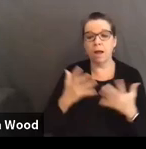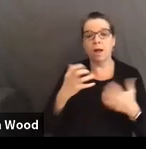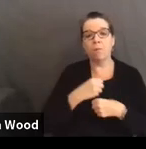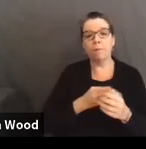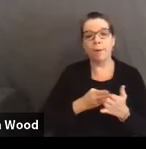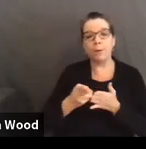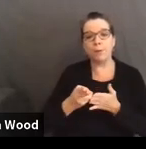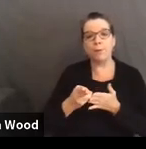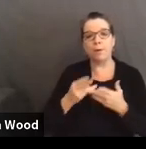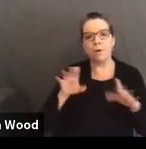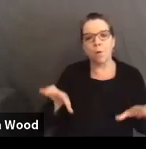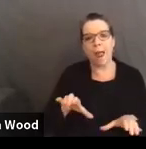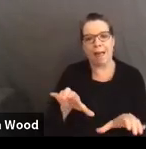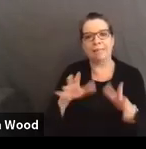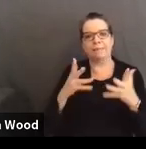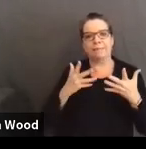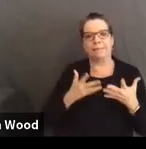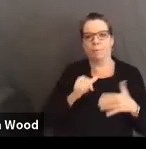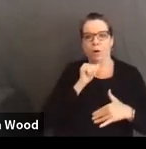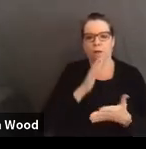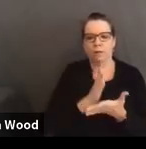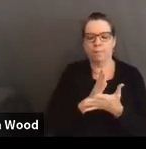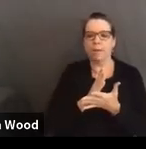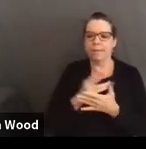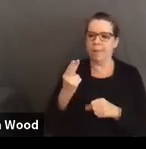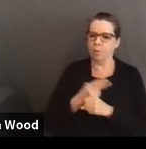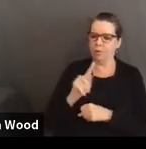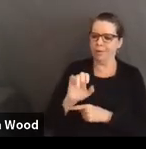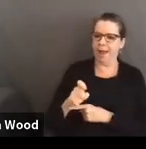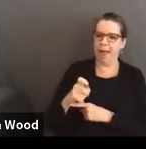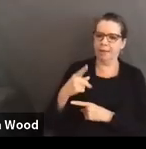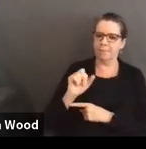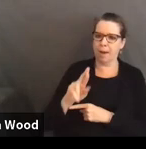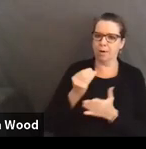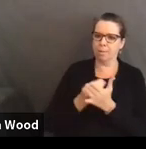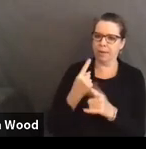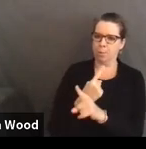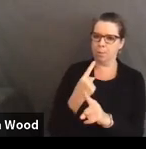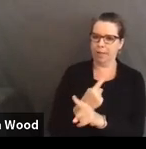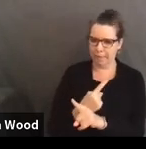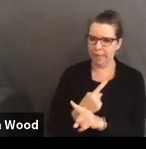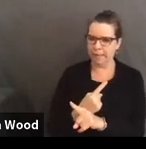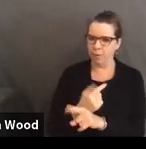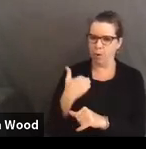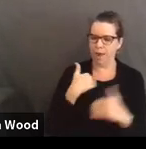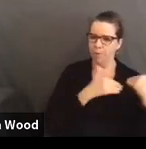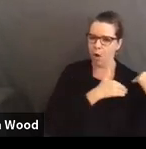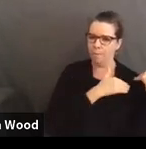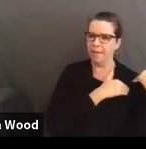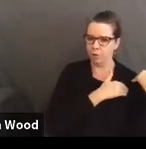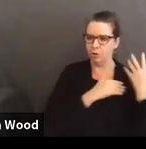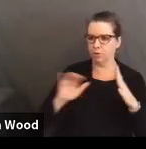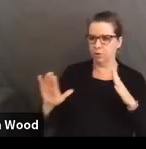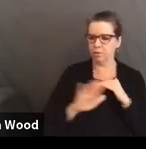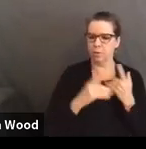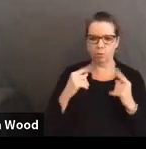we are being active stewards of taxpayer money, and we need to fulfill those obligations in the contracting process, and